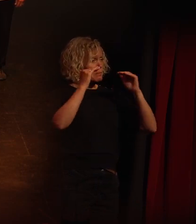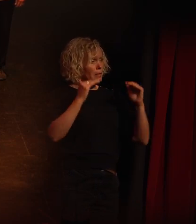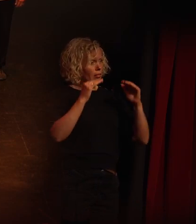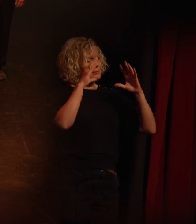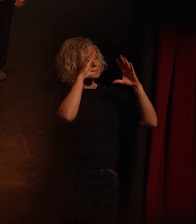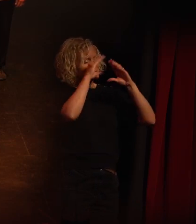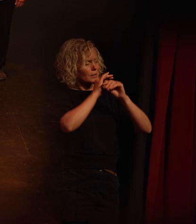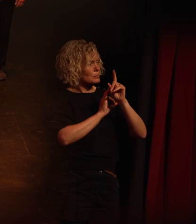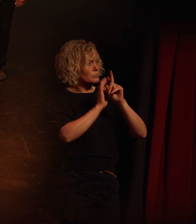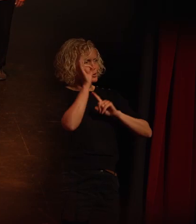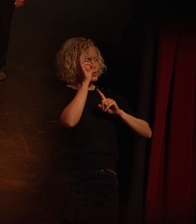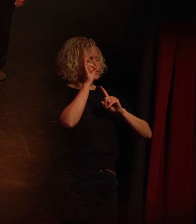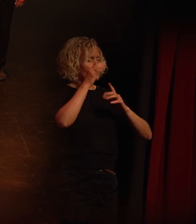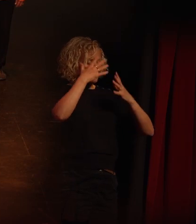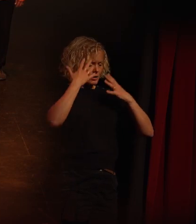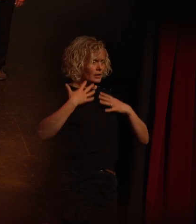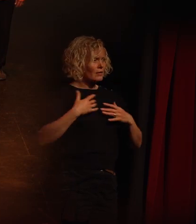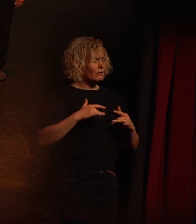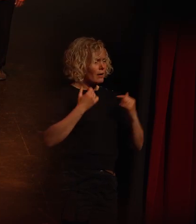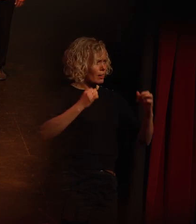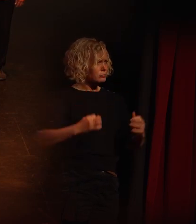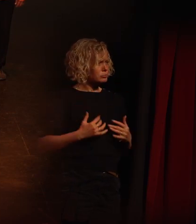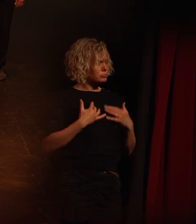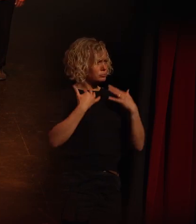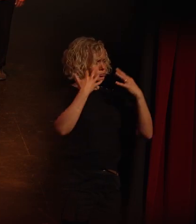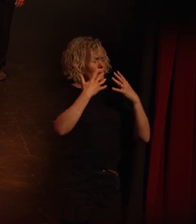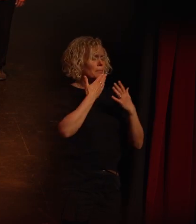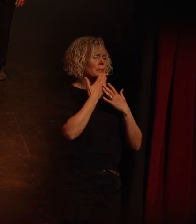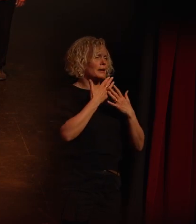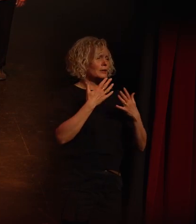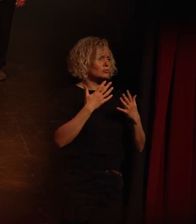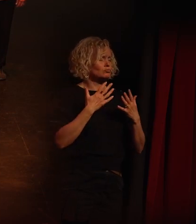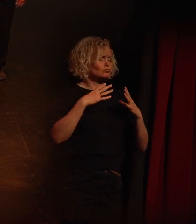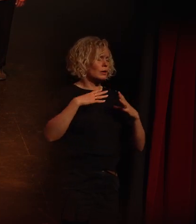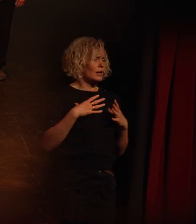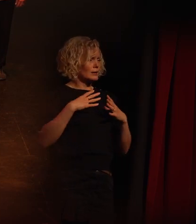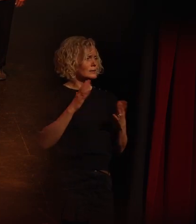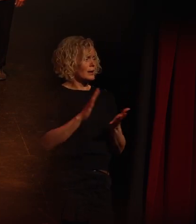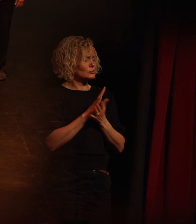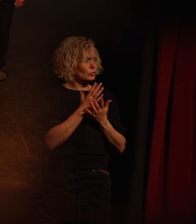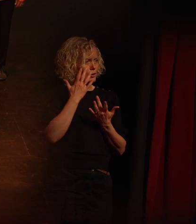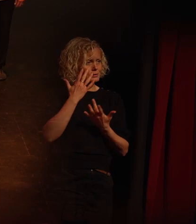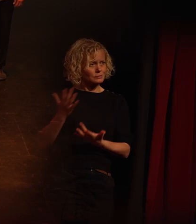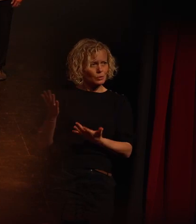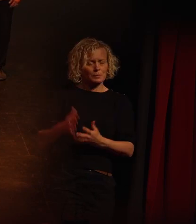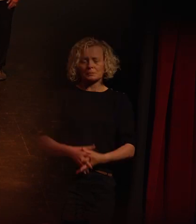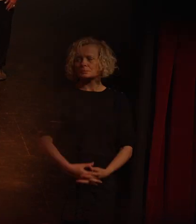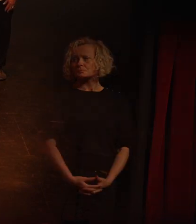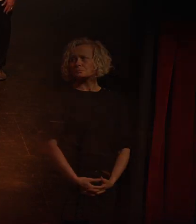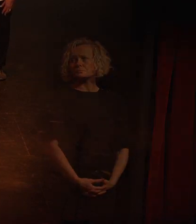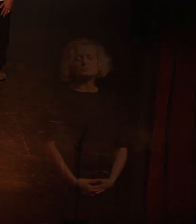have enhanced vitality and energy. Please relax and enjoy our Tai Chi demonstration.